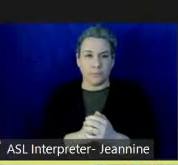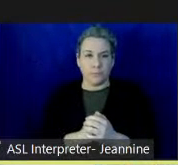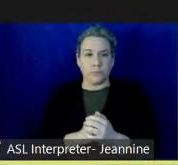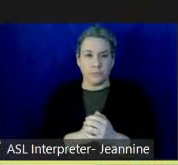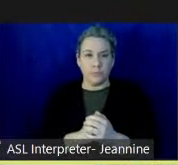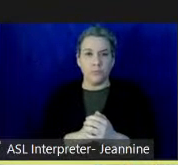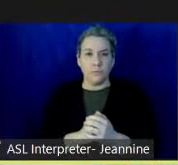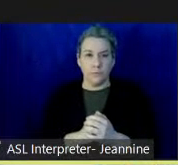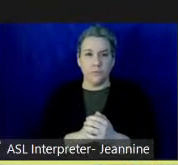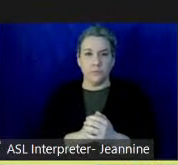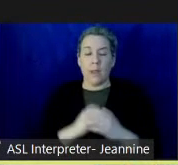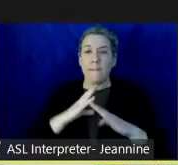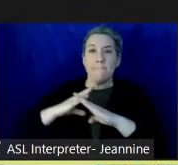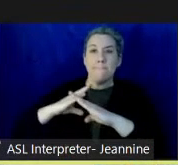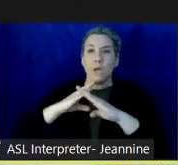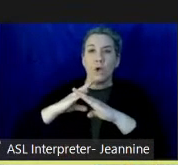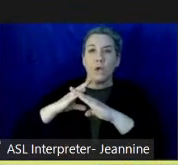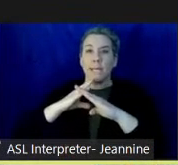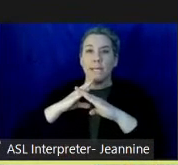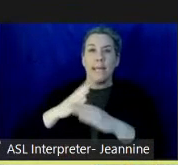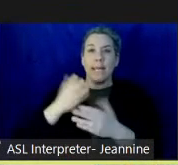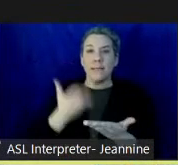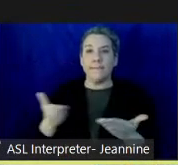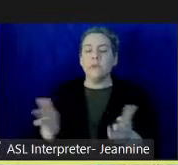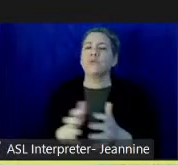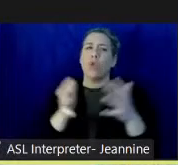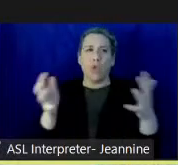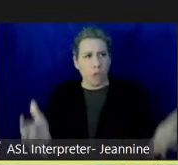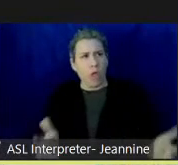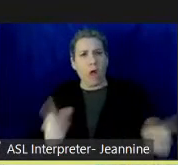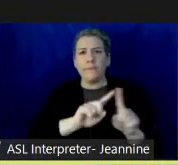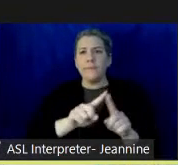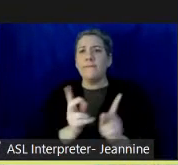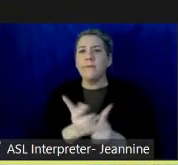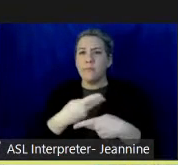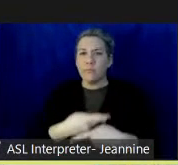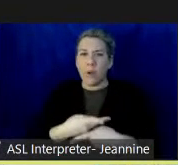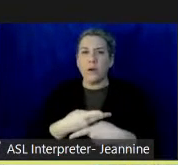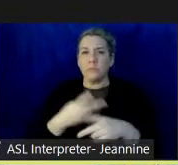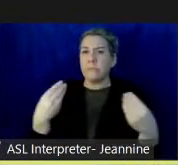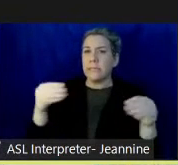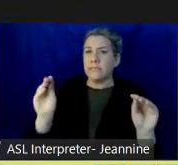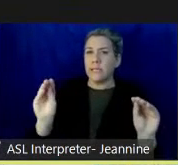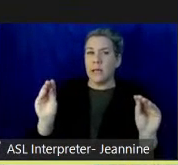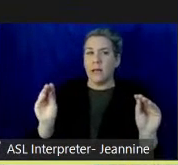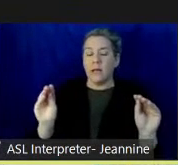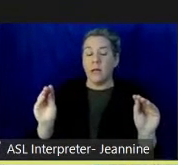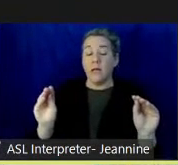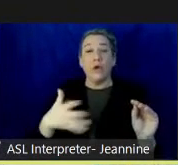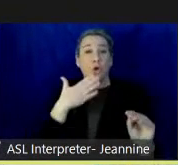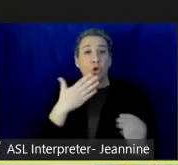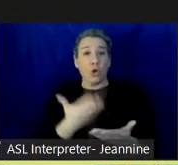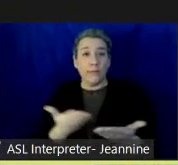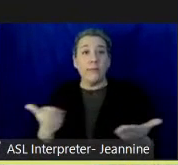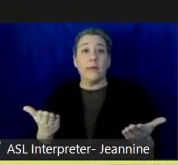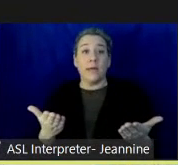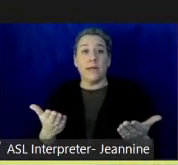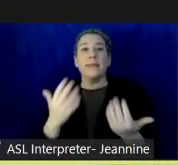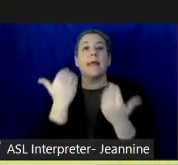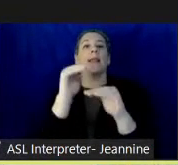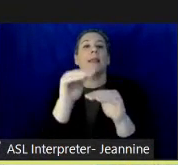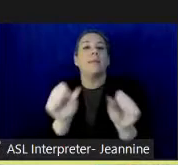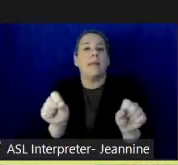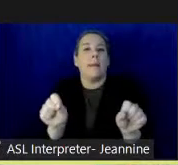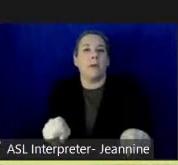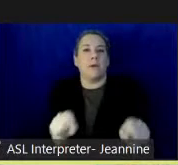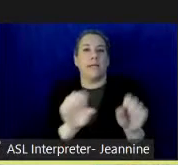Commercial barricade devices. There's a lot of these products out on the market. The good thing about these products is they will limit the ability for a